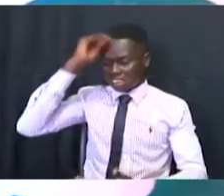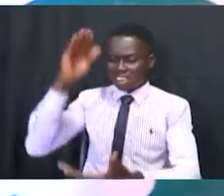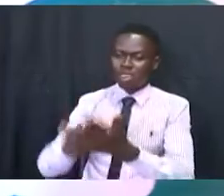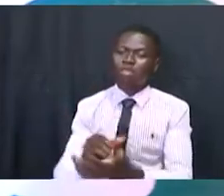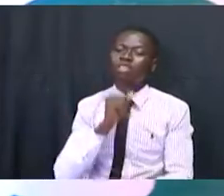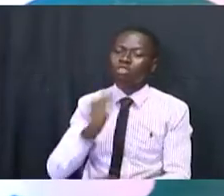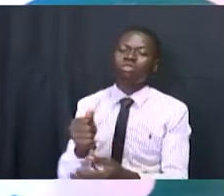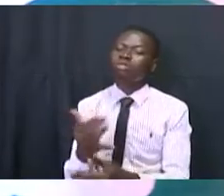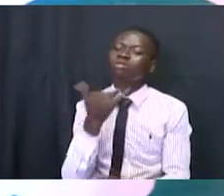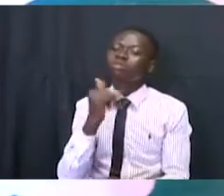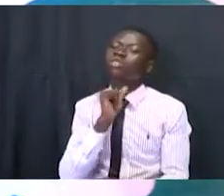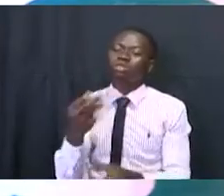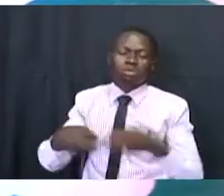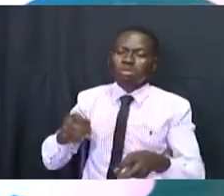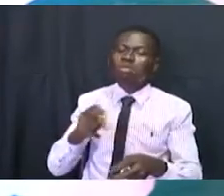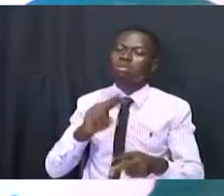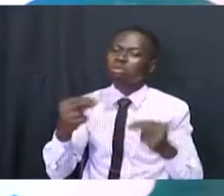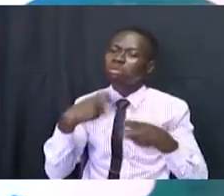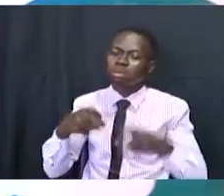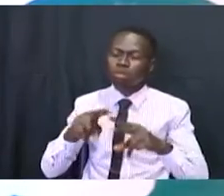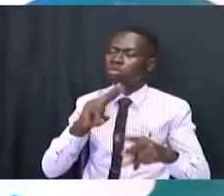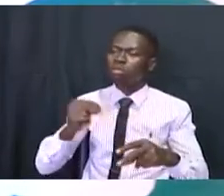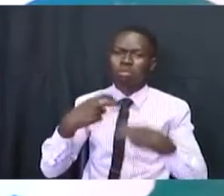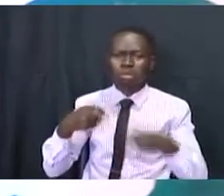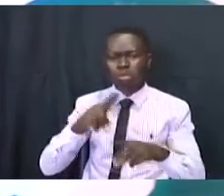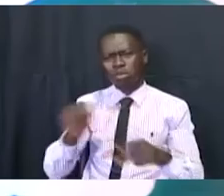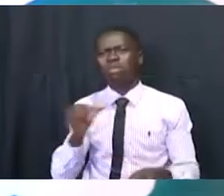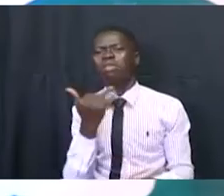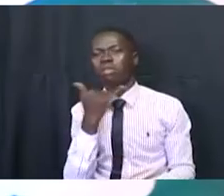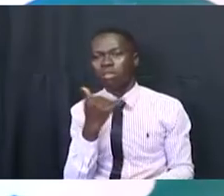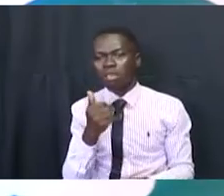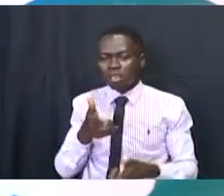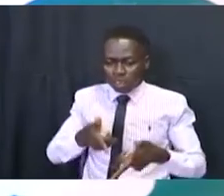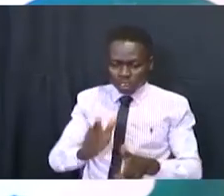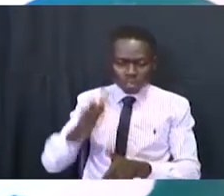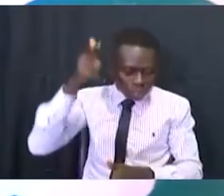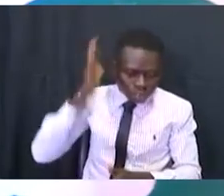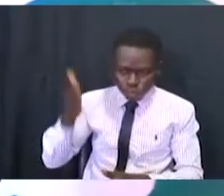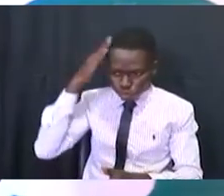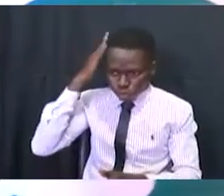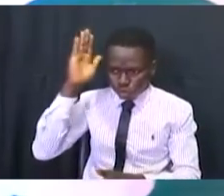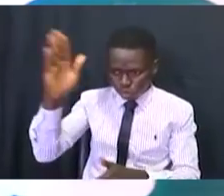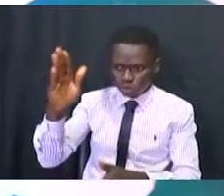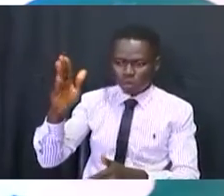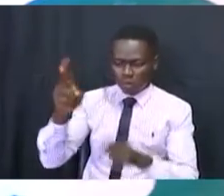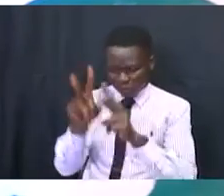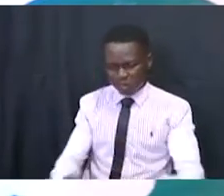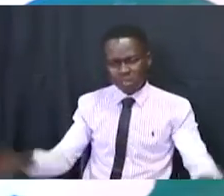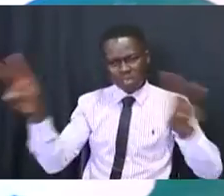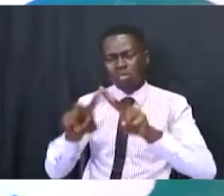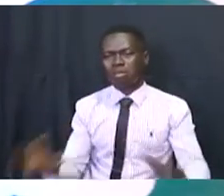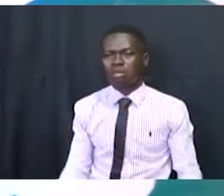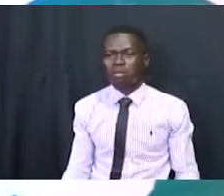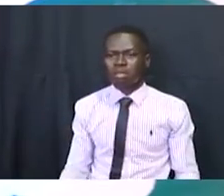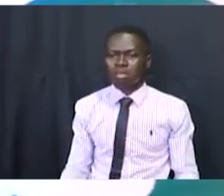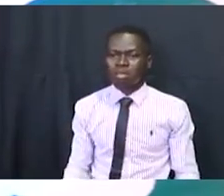be fumbling with you and say, oh, stop. Let them know your stand. Let your lecturers know your stand. Let them know